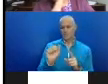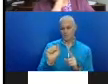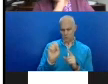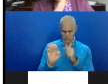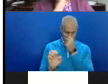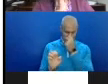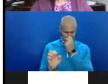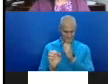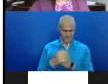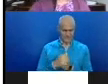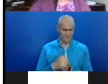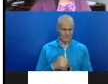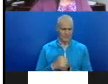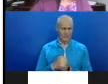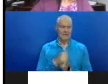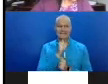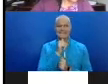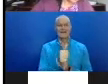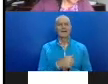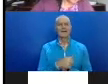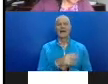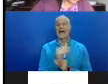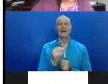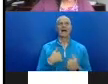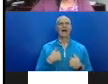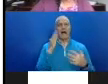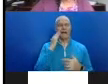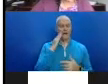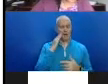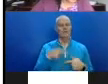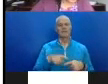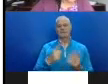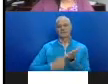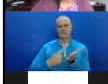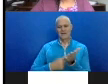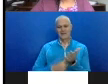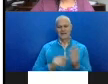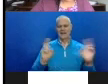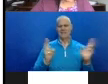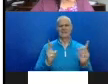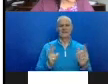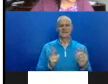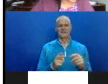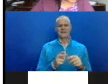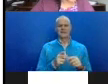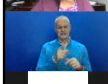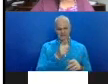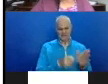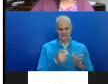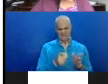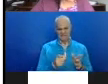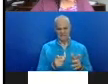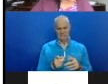it's not, uh, and I know throughout this conversation, I'm using that kind of straight configuration, and we can talk more